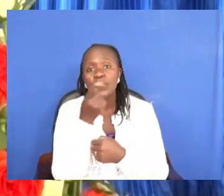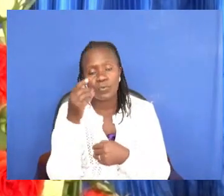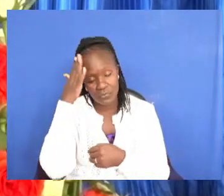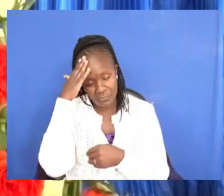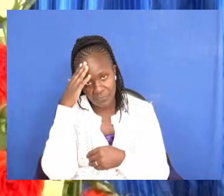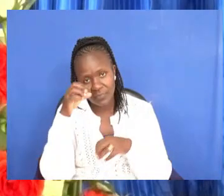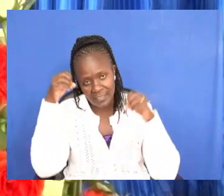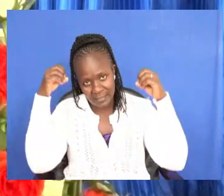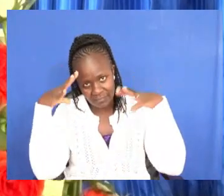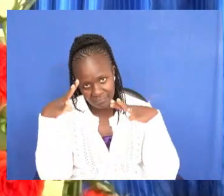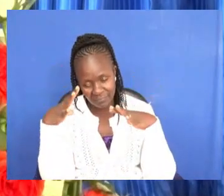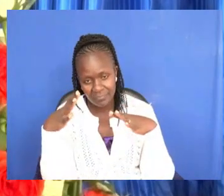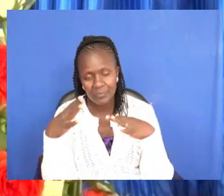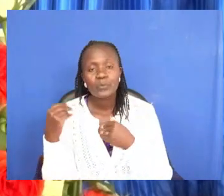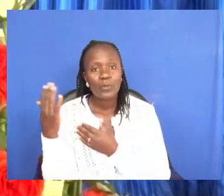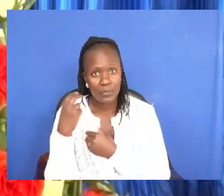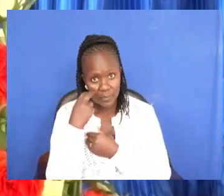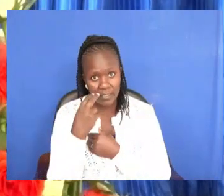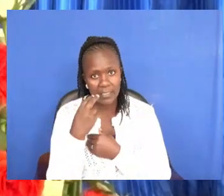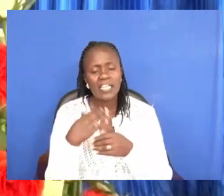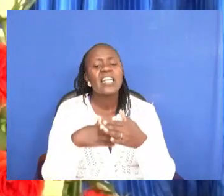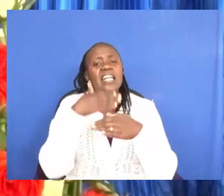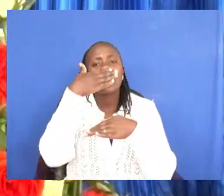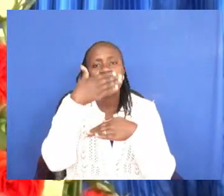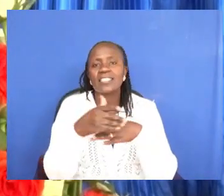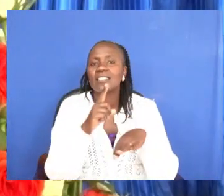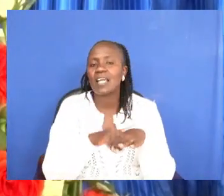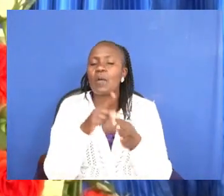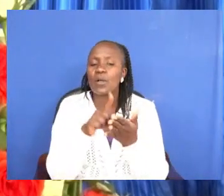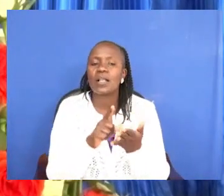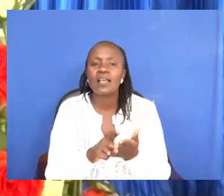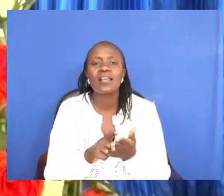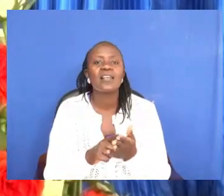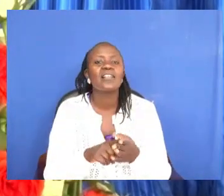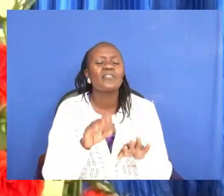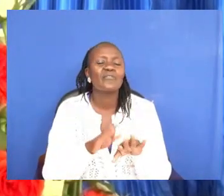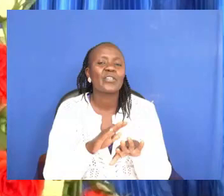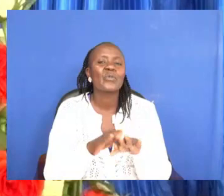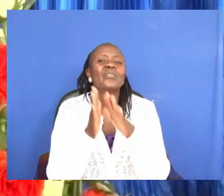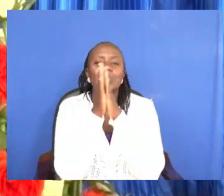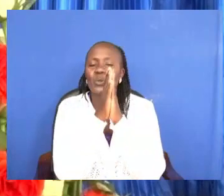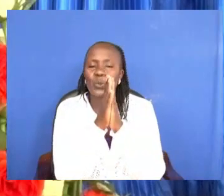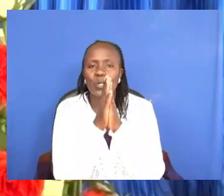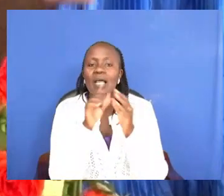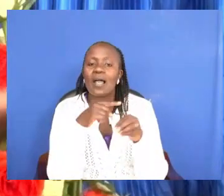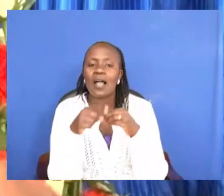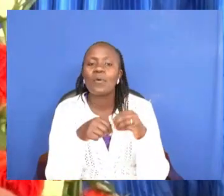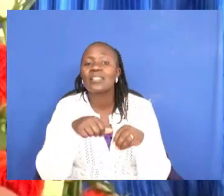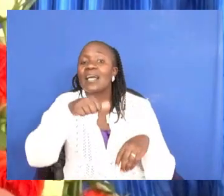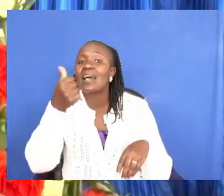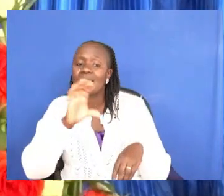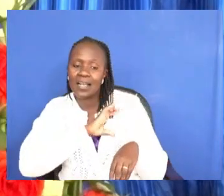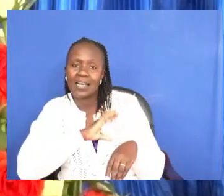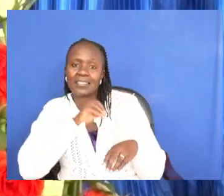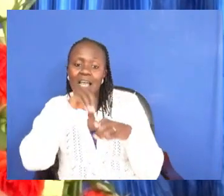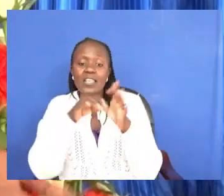got that clearly, and I hope to see you in another lesson with another very interesting story about another character